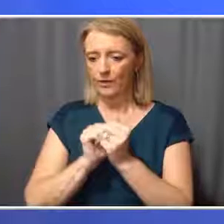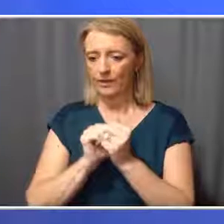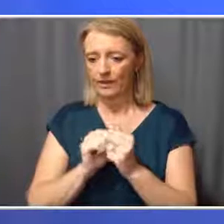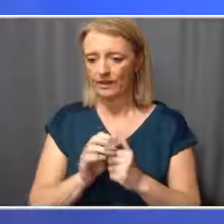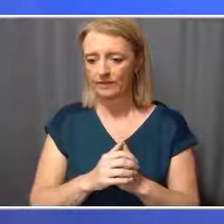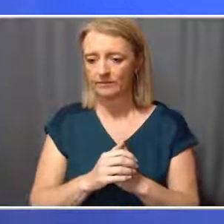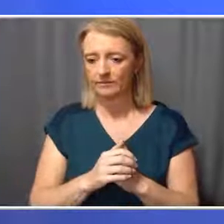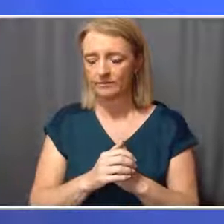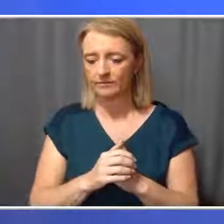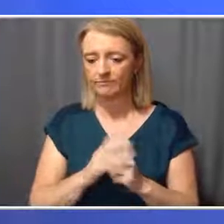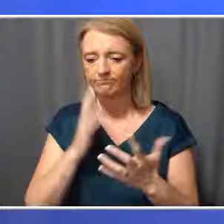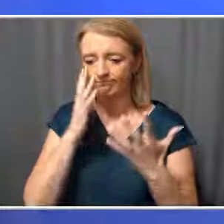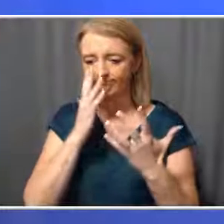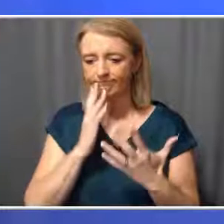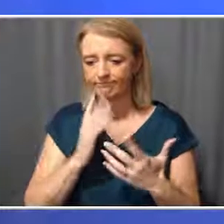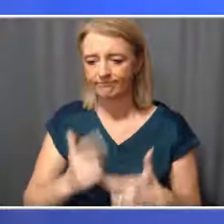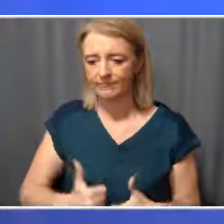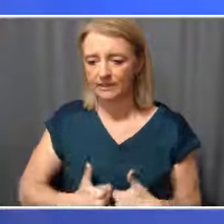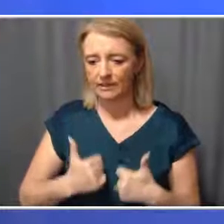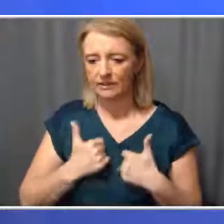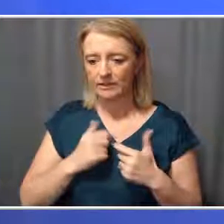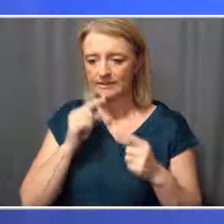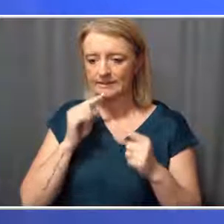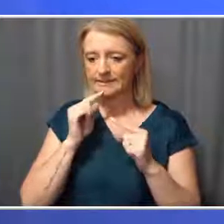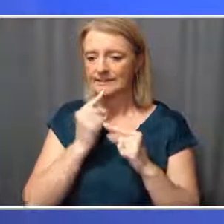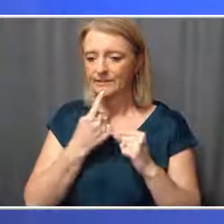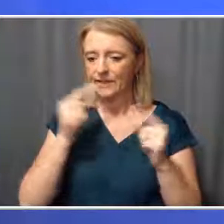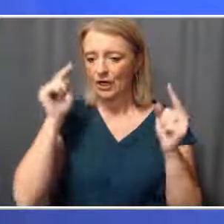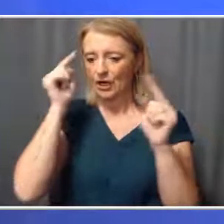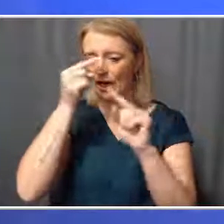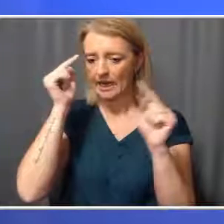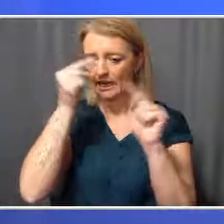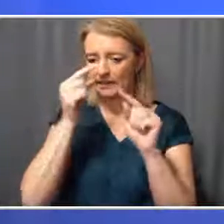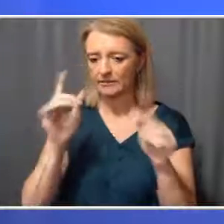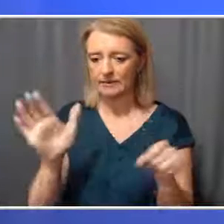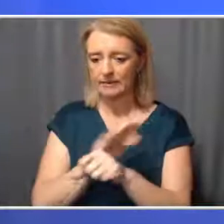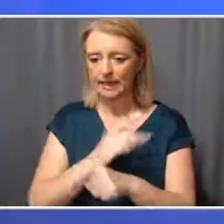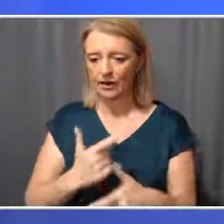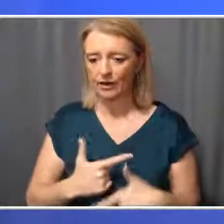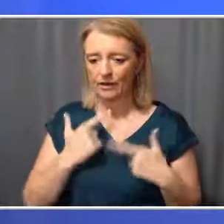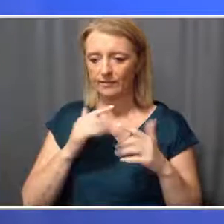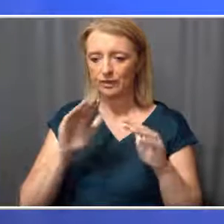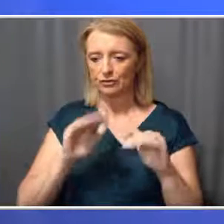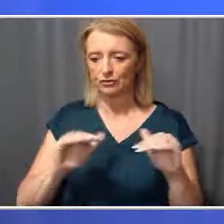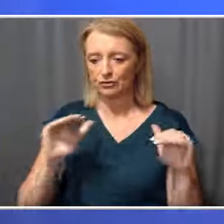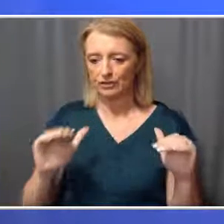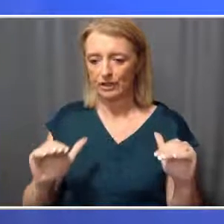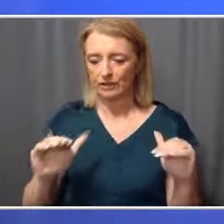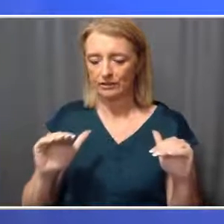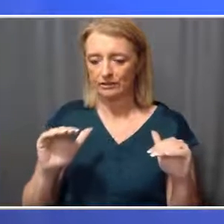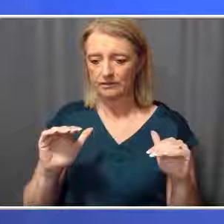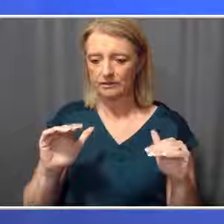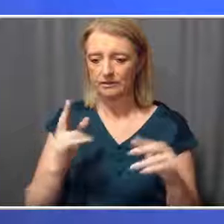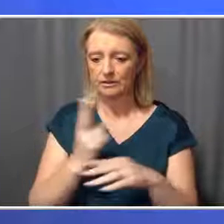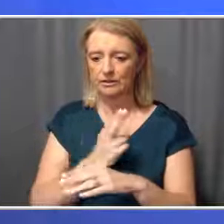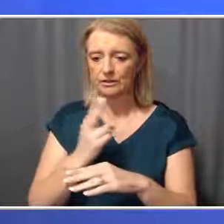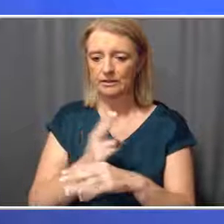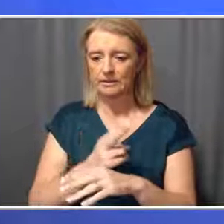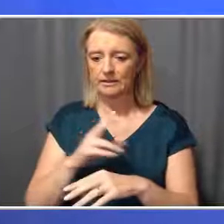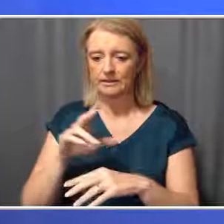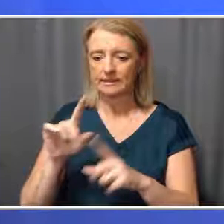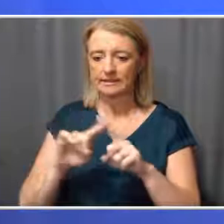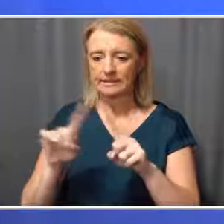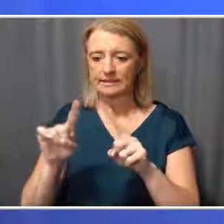they've consistently just gotten worse over the last 10 years, like we said in the soundbite, after cancer treatments. Yeah, so